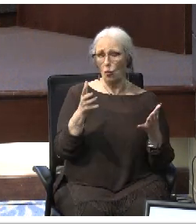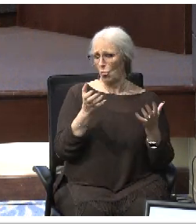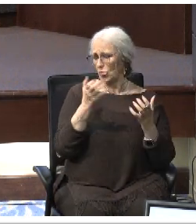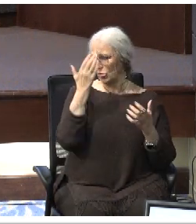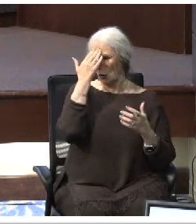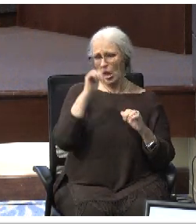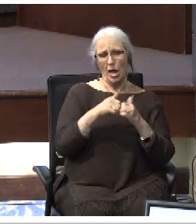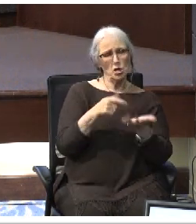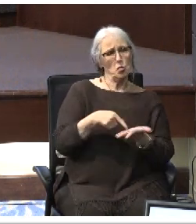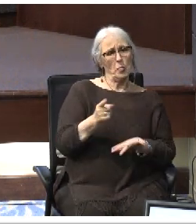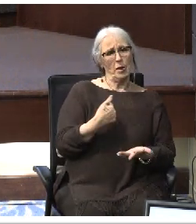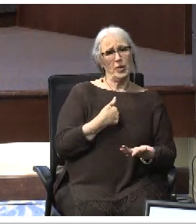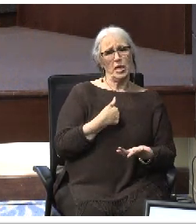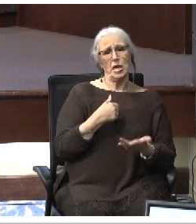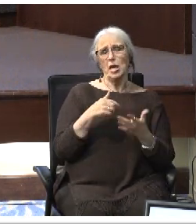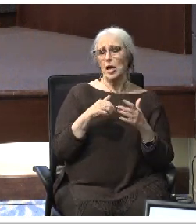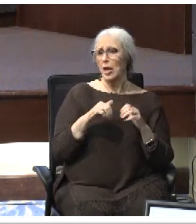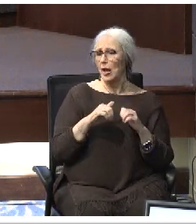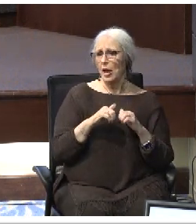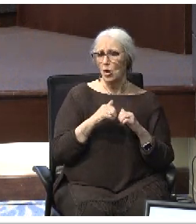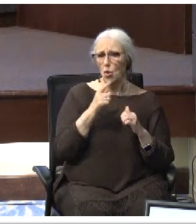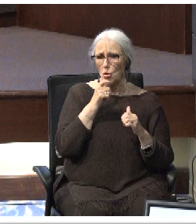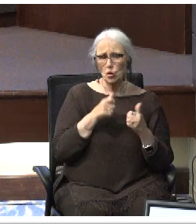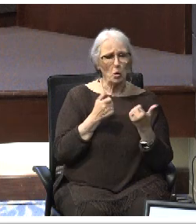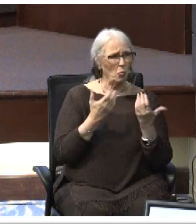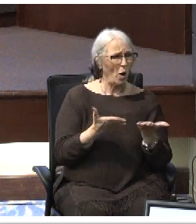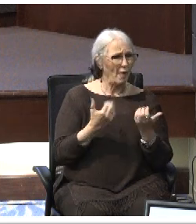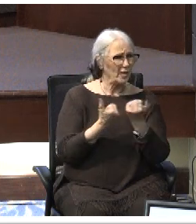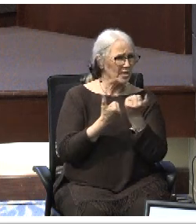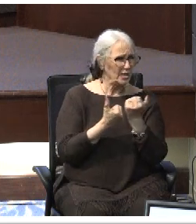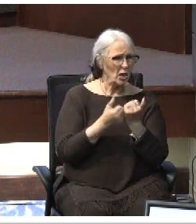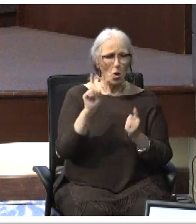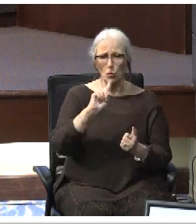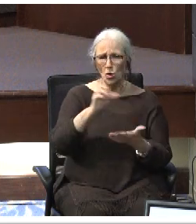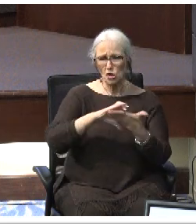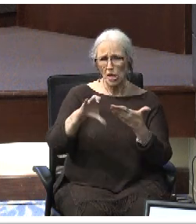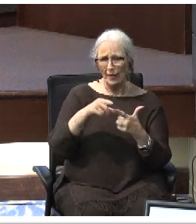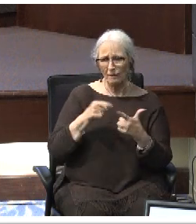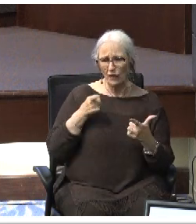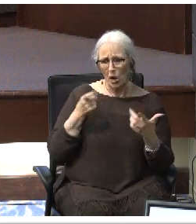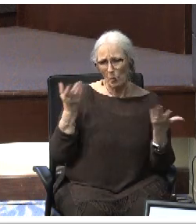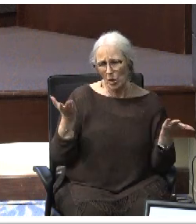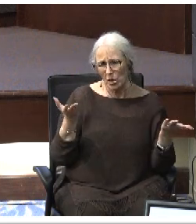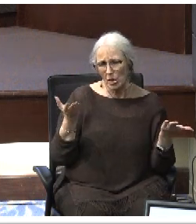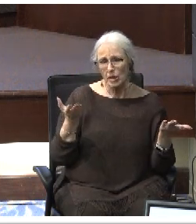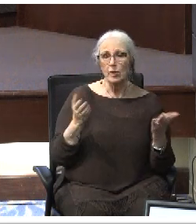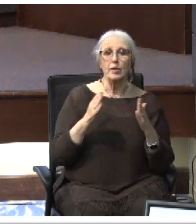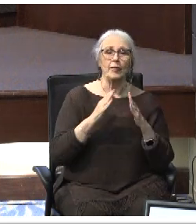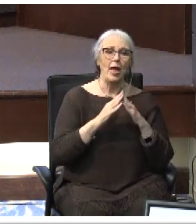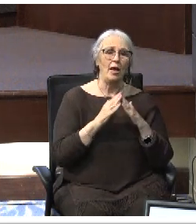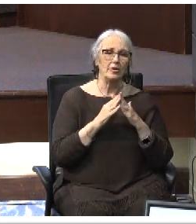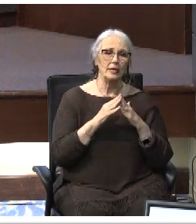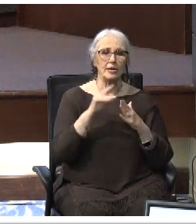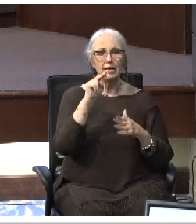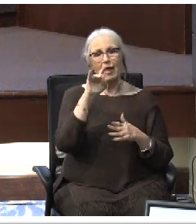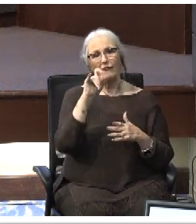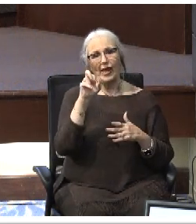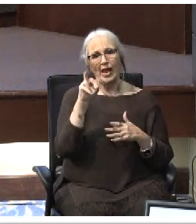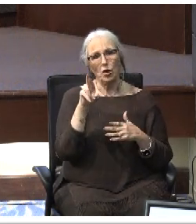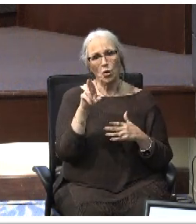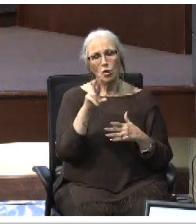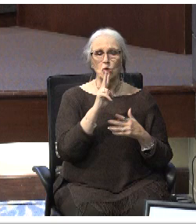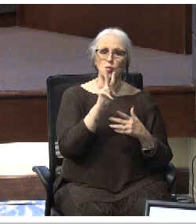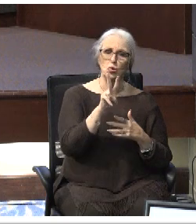getting paid? Who's going to be providing this assistance? Where are the checks coming from? And what the Housing Navigator program is two